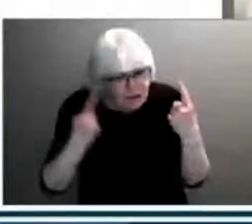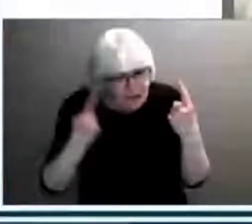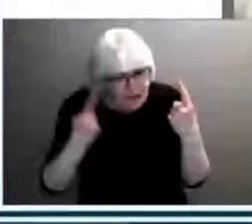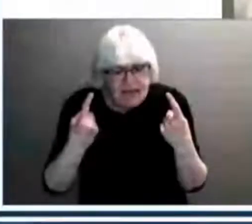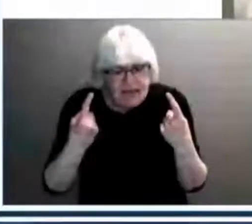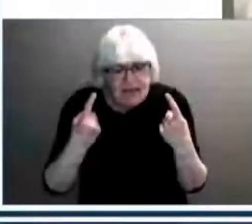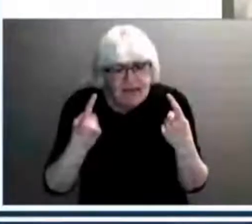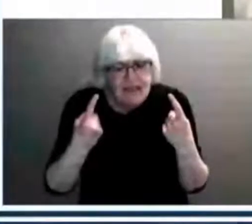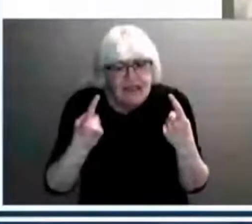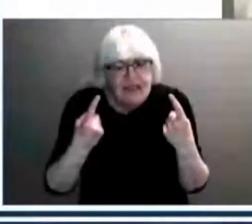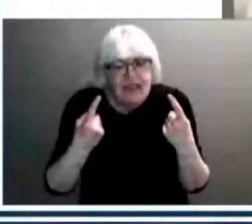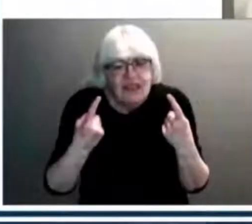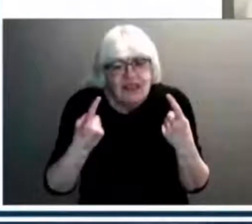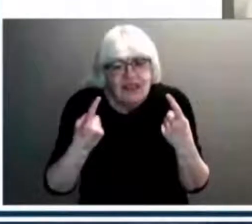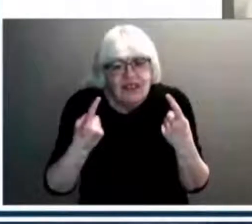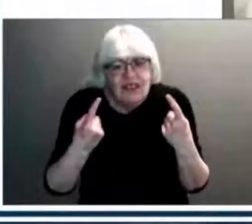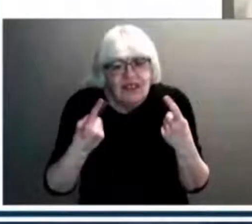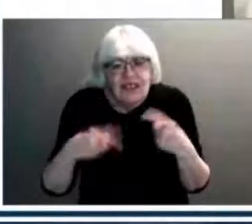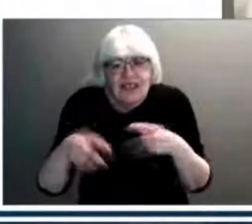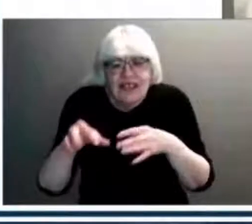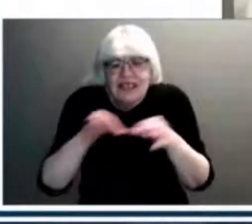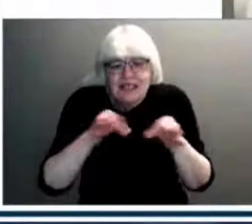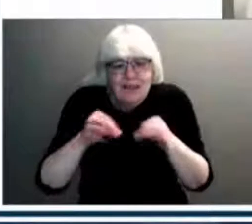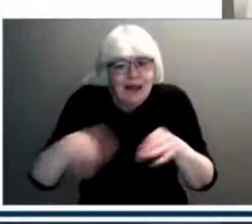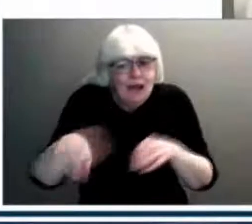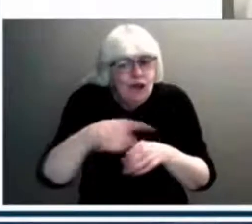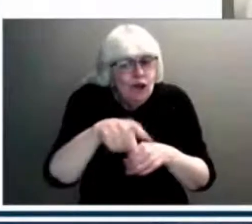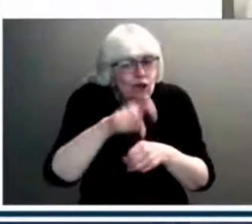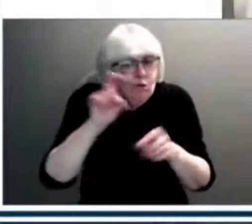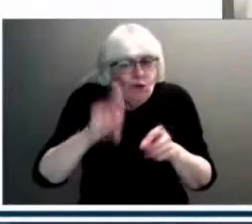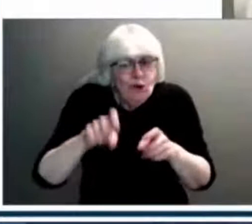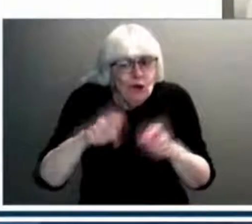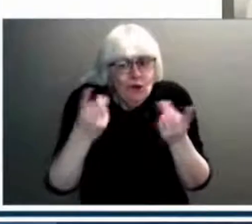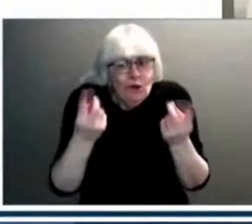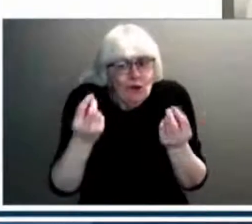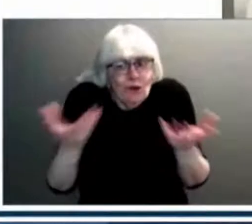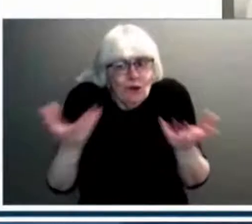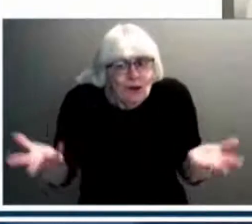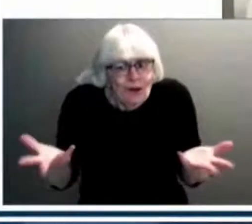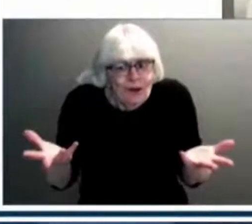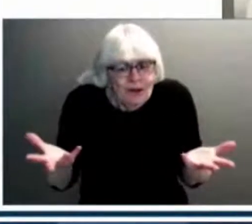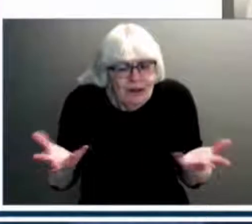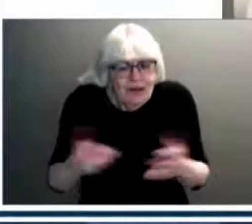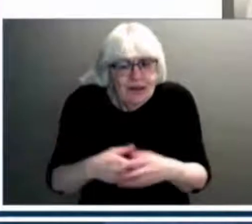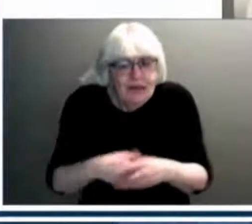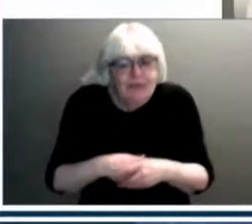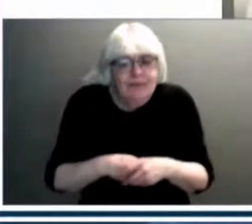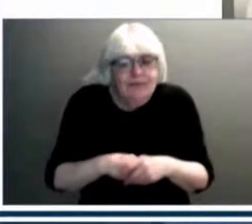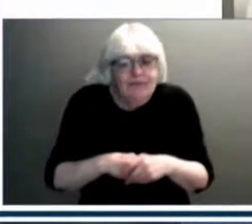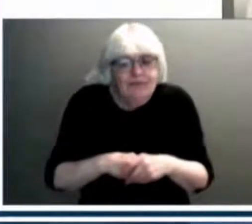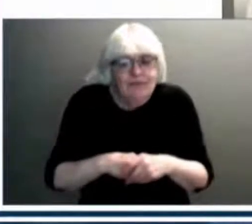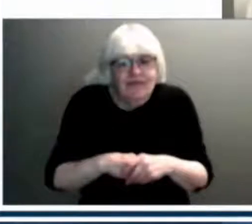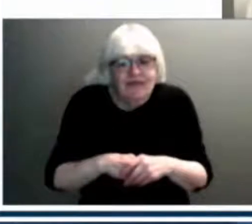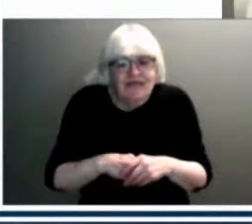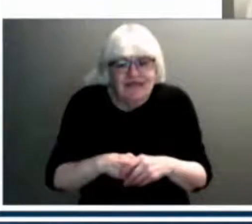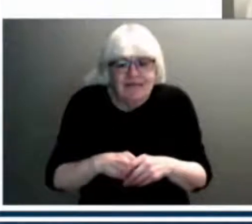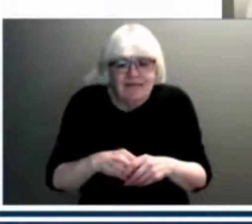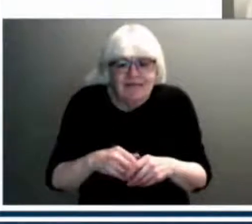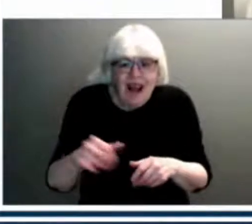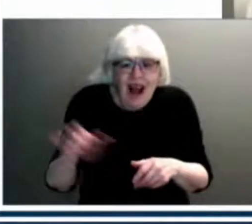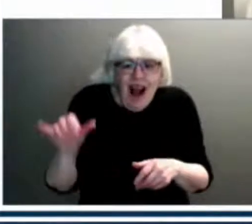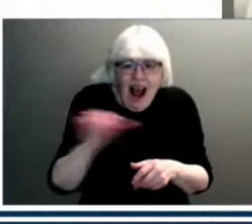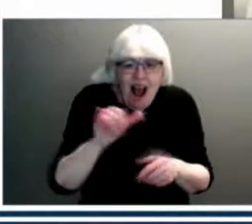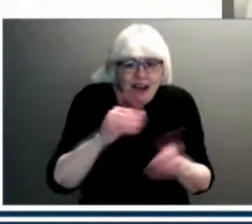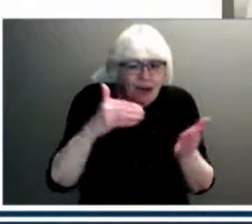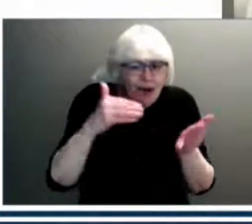situations, what they should do, and what procedures should be taken by healthcare professionals who have deemed somebody's medical